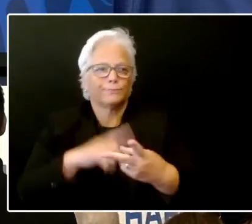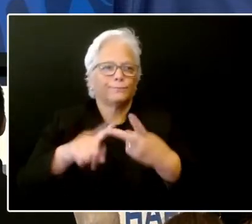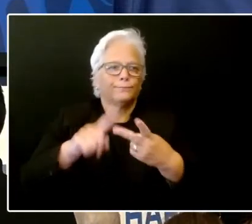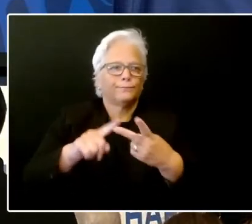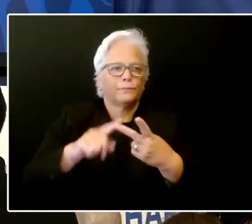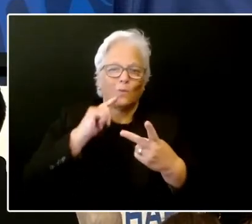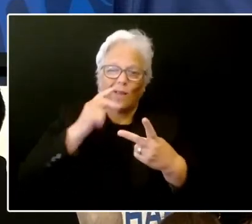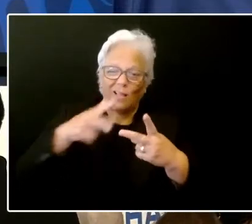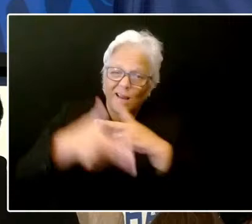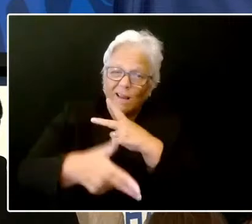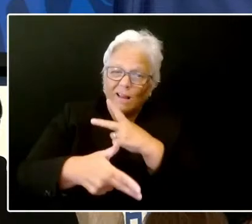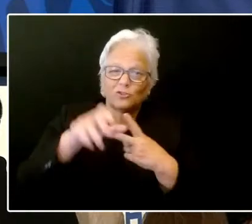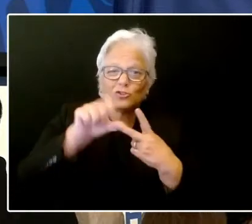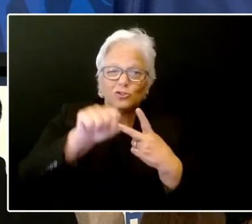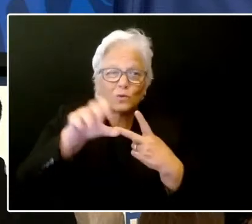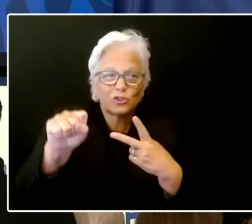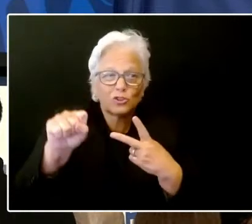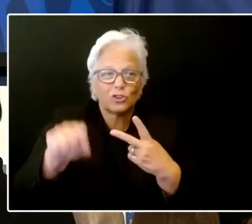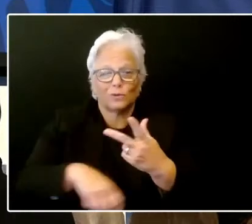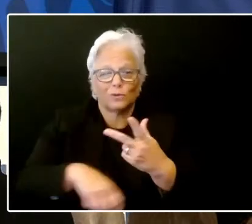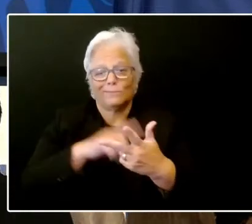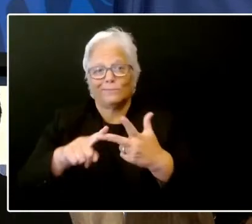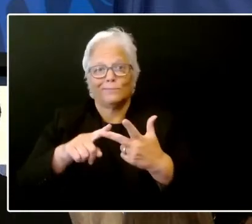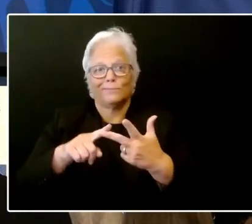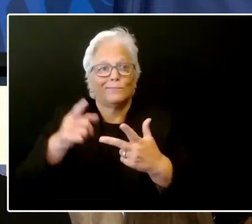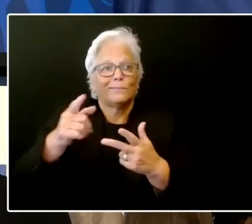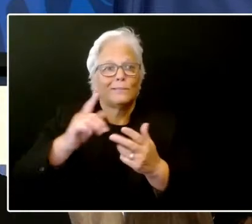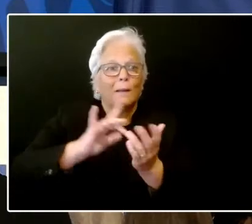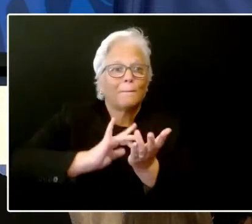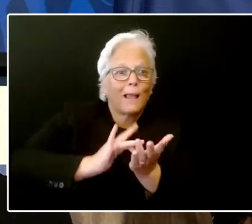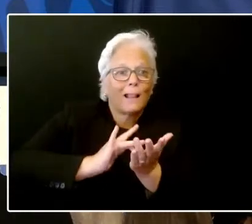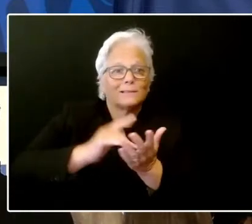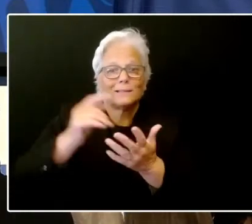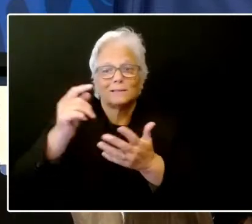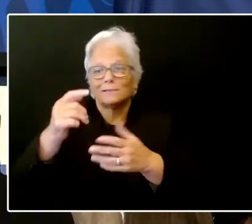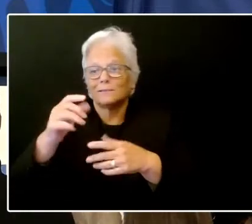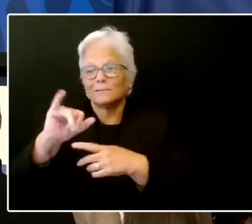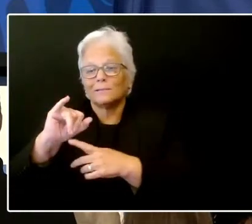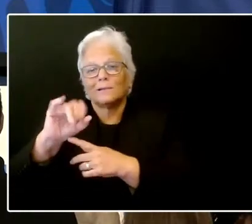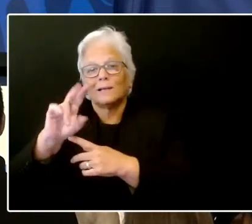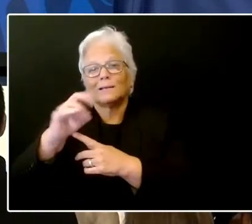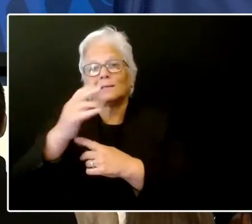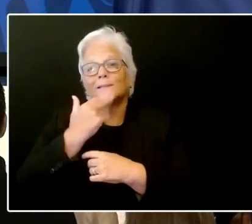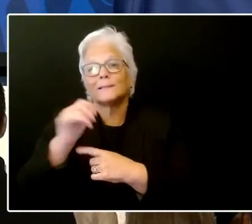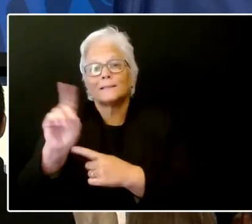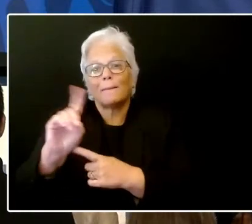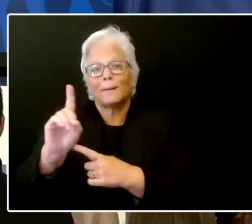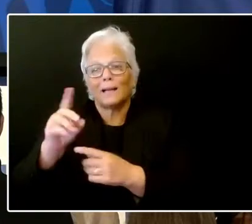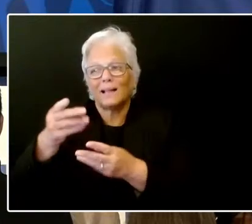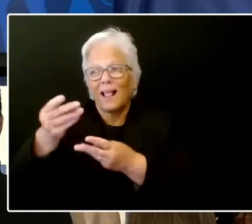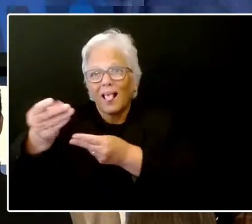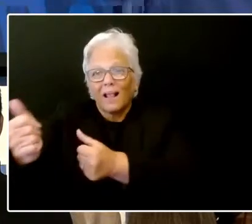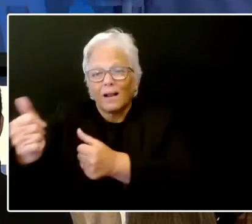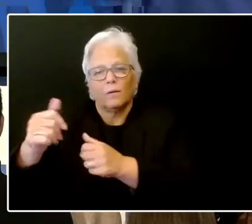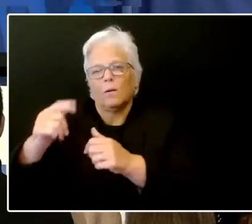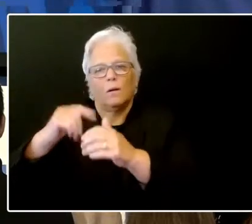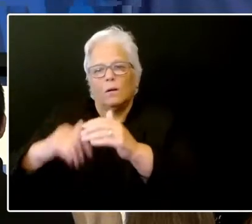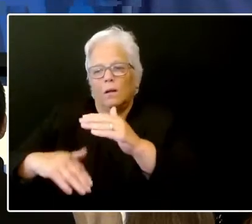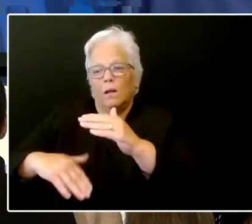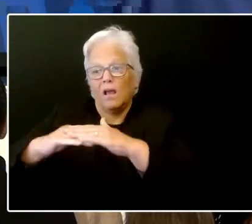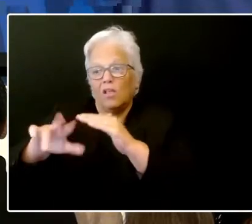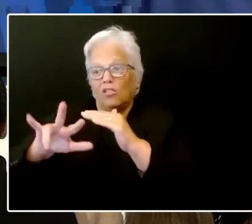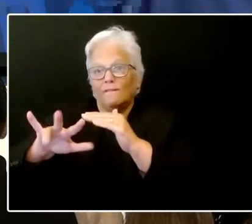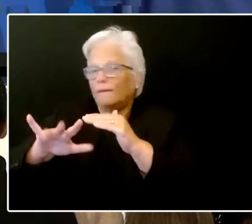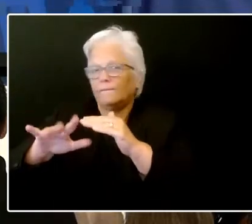implemented, this plan would be the latest attack in Donald Trump's full-on assault